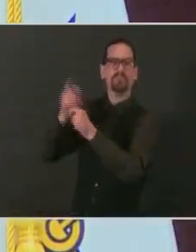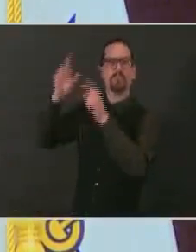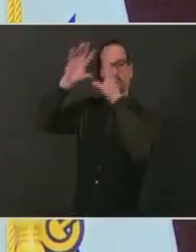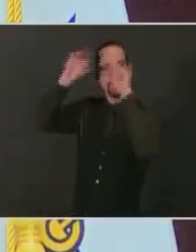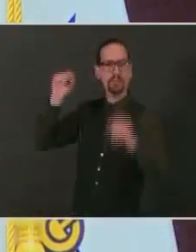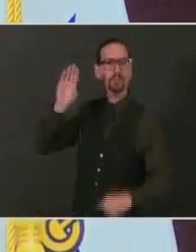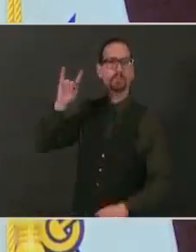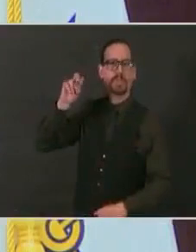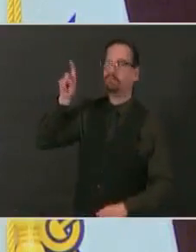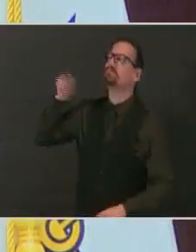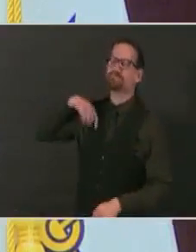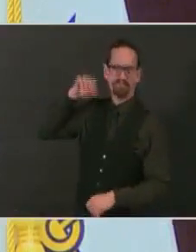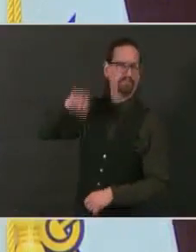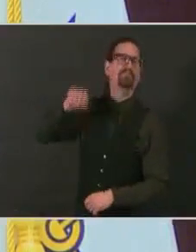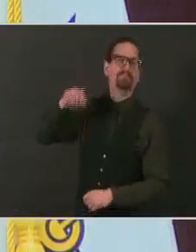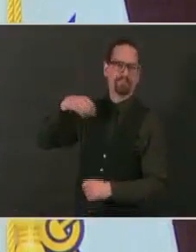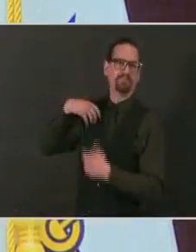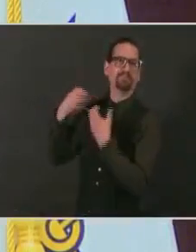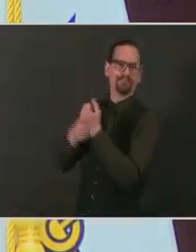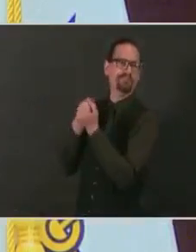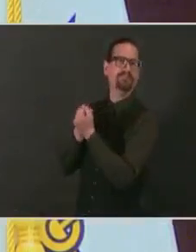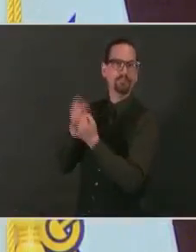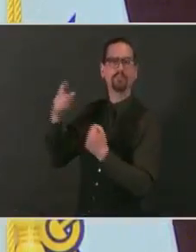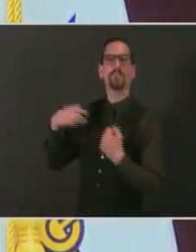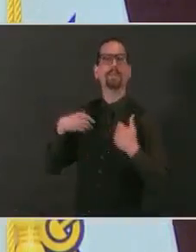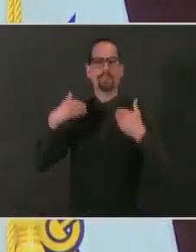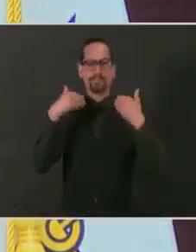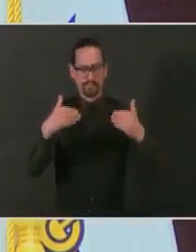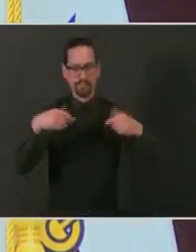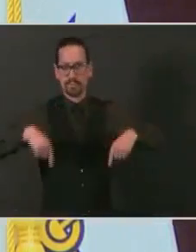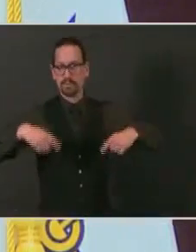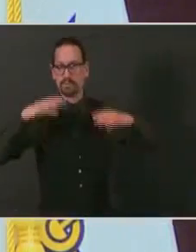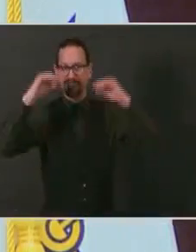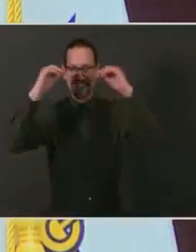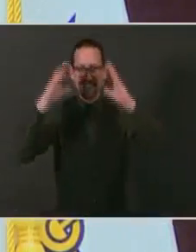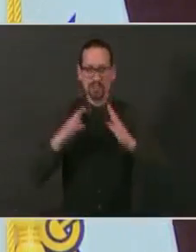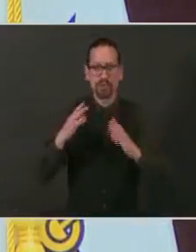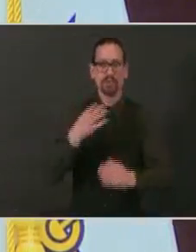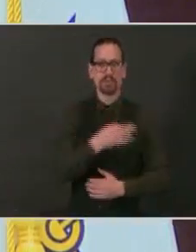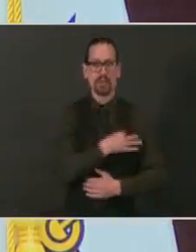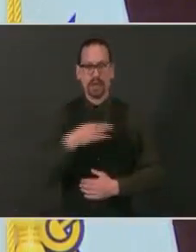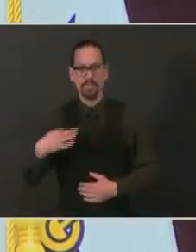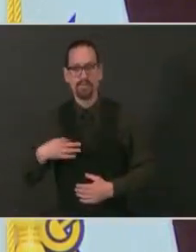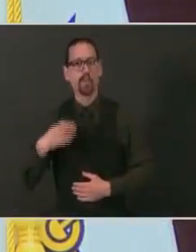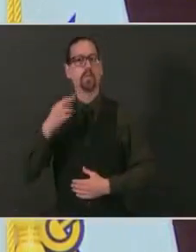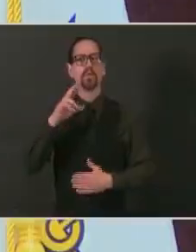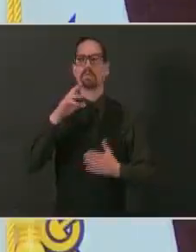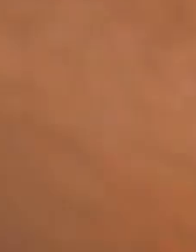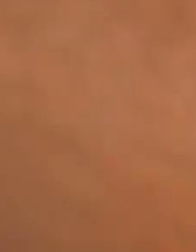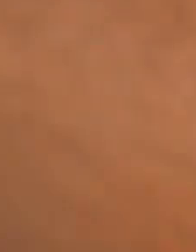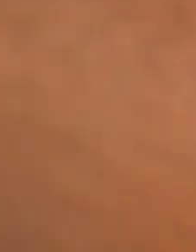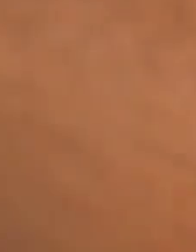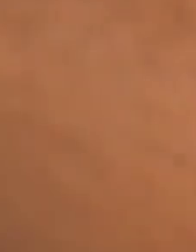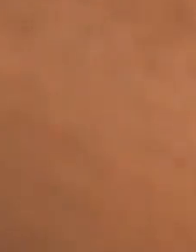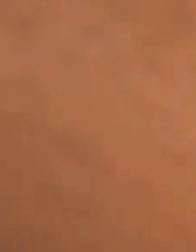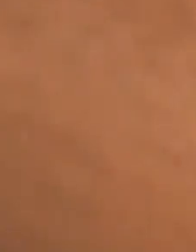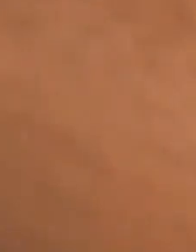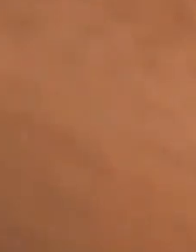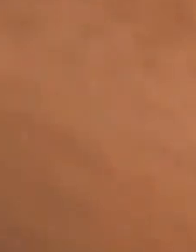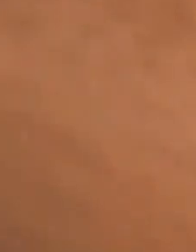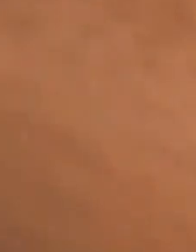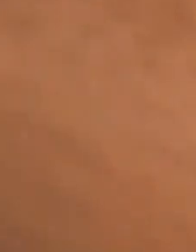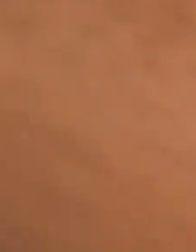get a shot in the arm of all teachers and related staff, with a high goal of before the end of the month. How and what